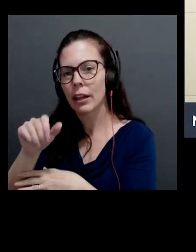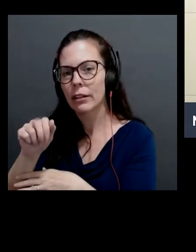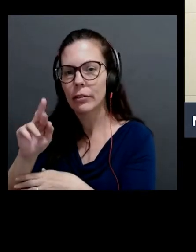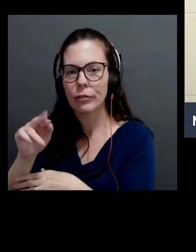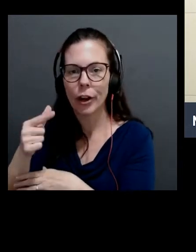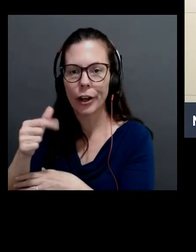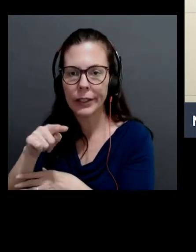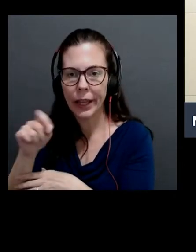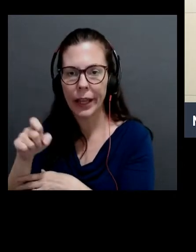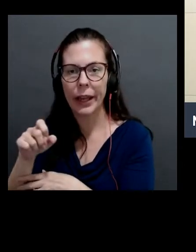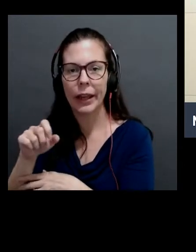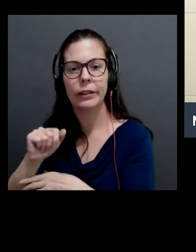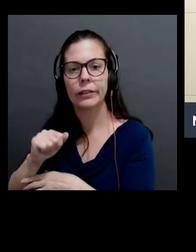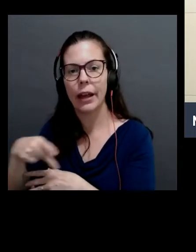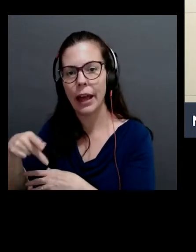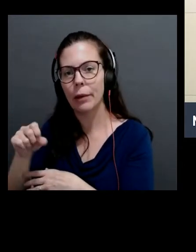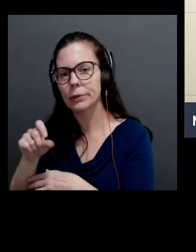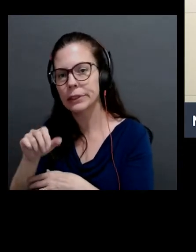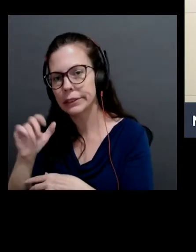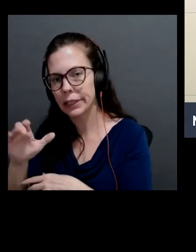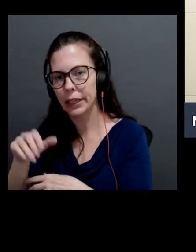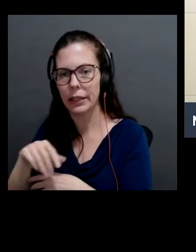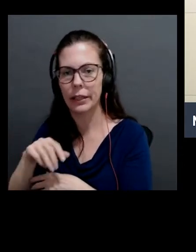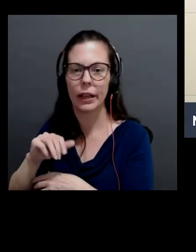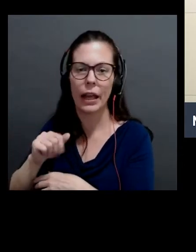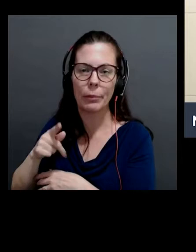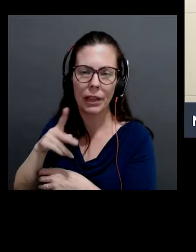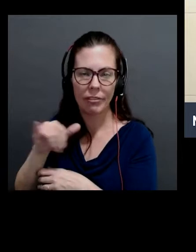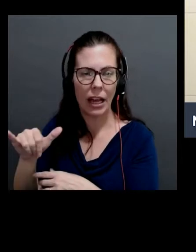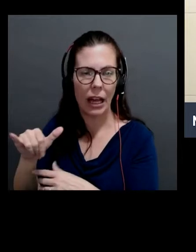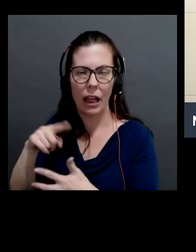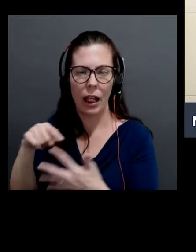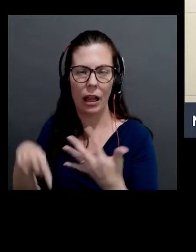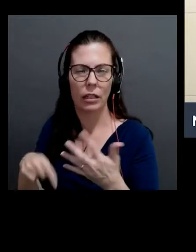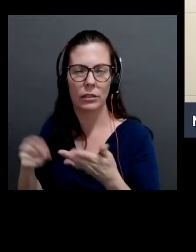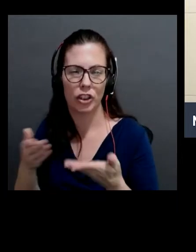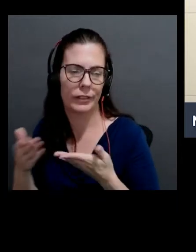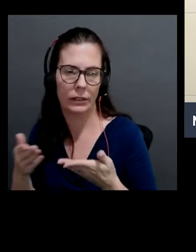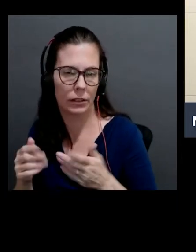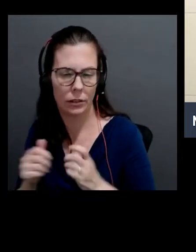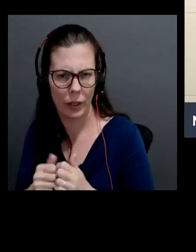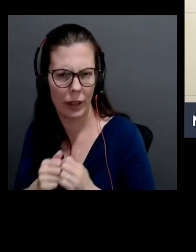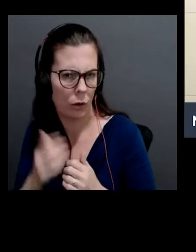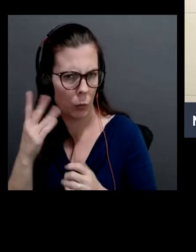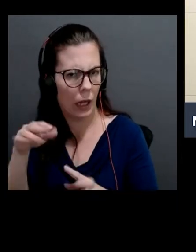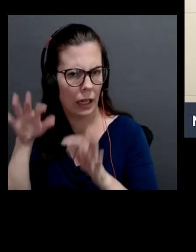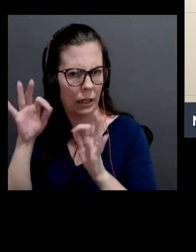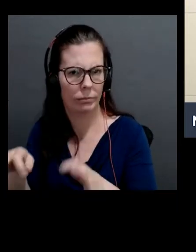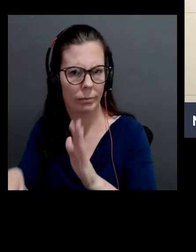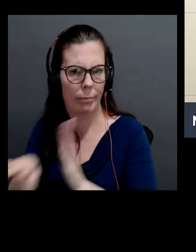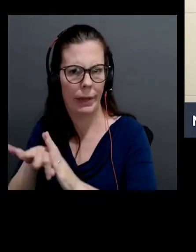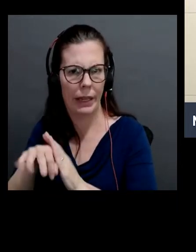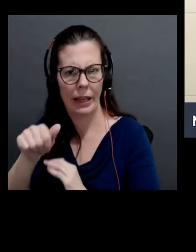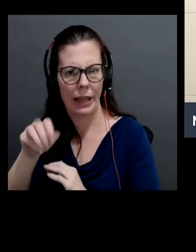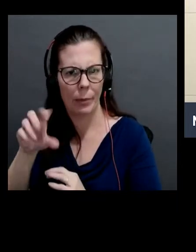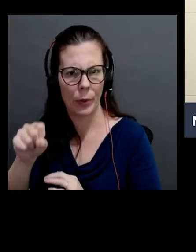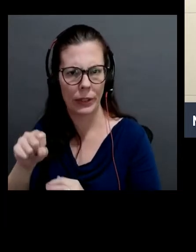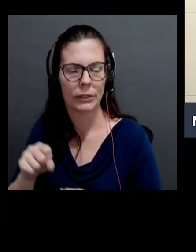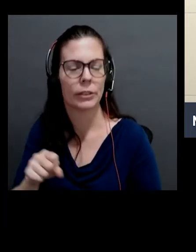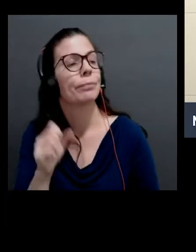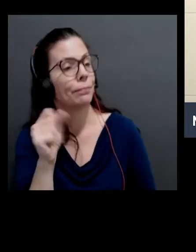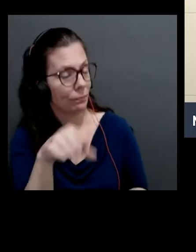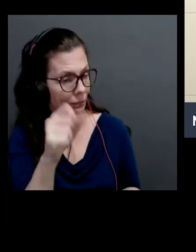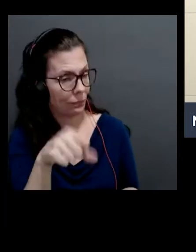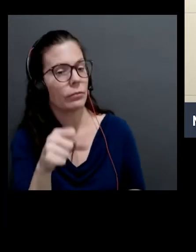and Amplify and all these different services together? Like what kind of brought you to AWS? Yeah, so before,